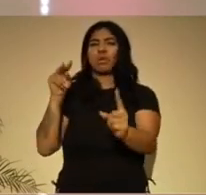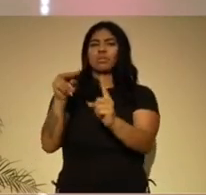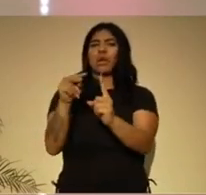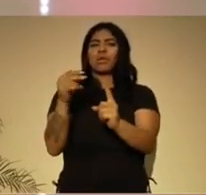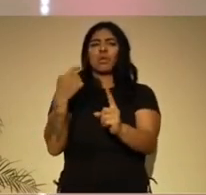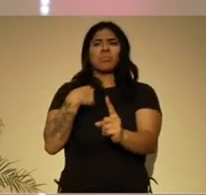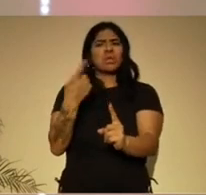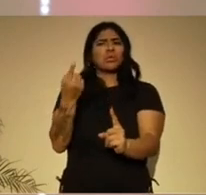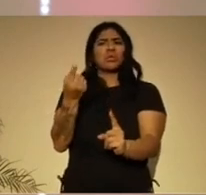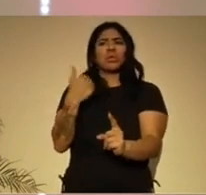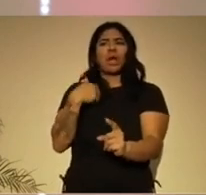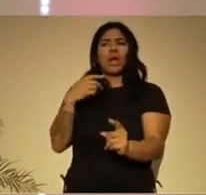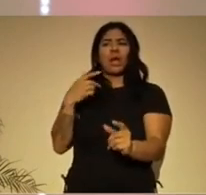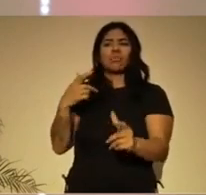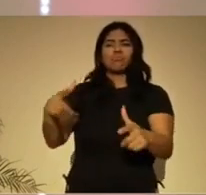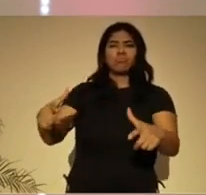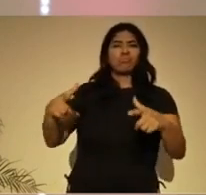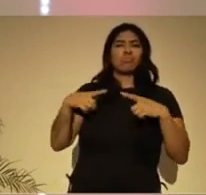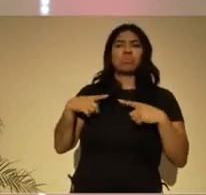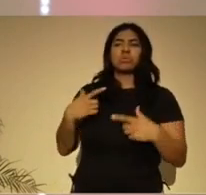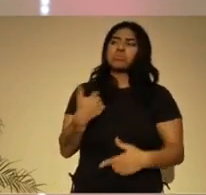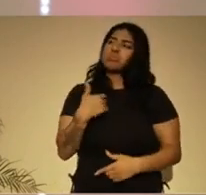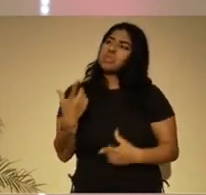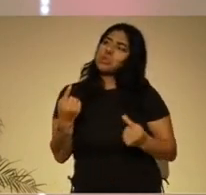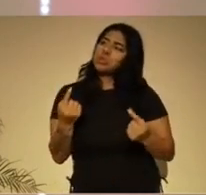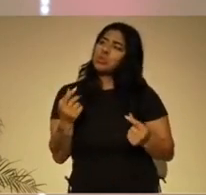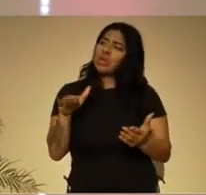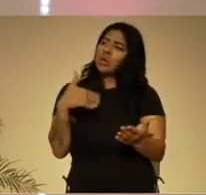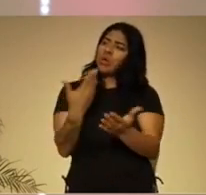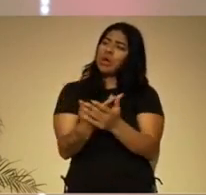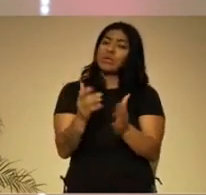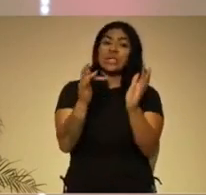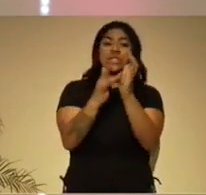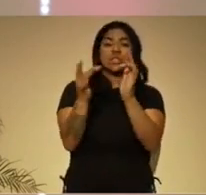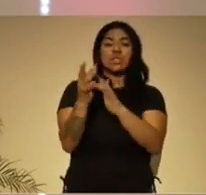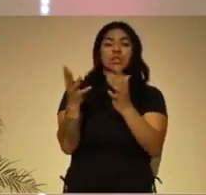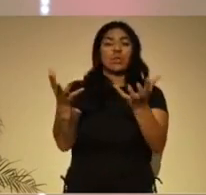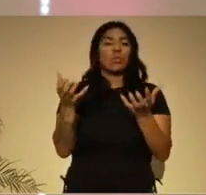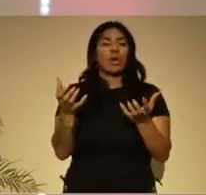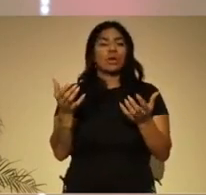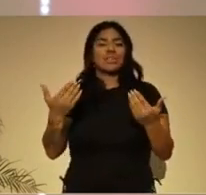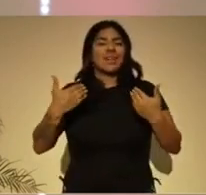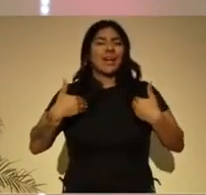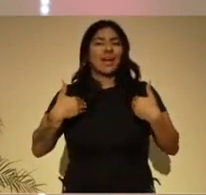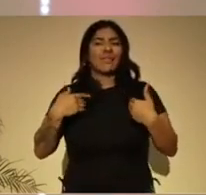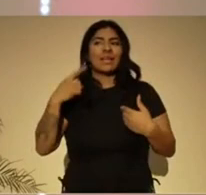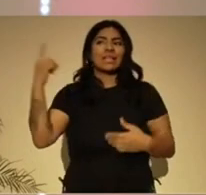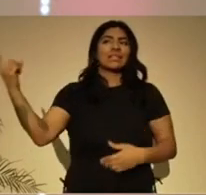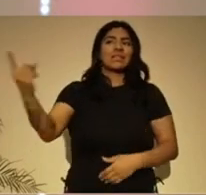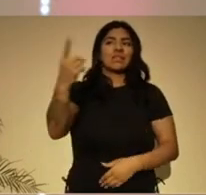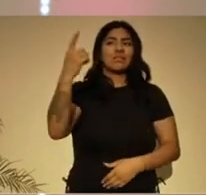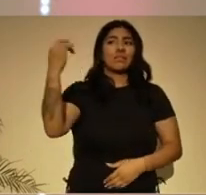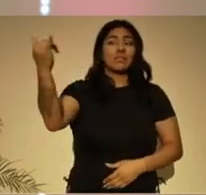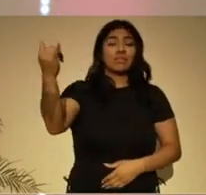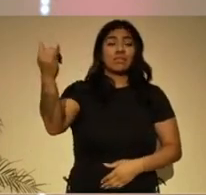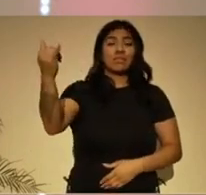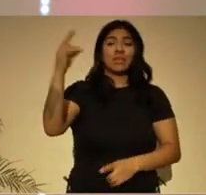when I retire? What am I gonna do when I get there? What Jesus wants us to have is an eternal